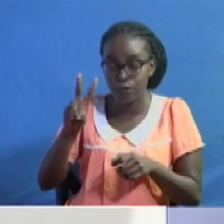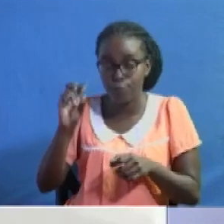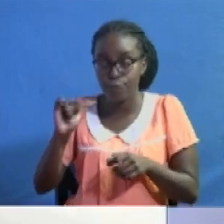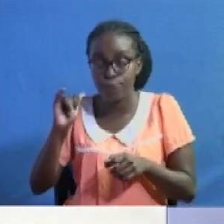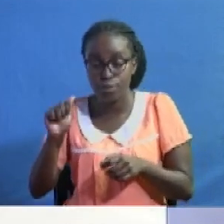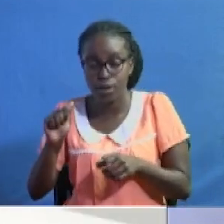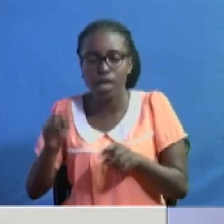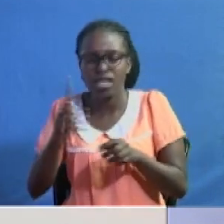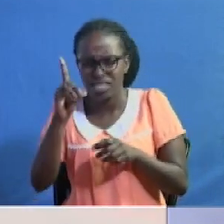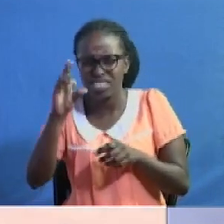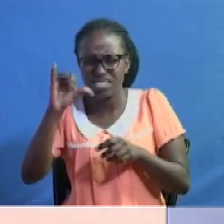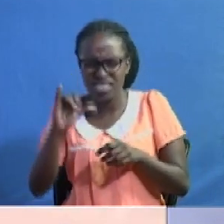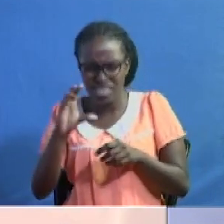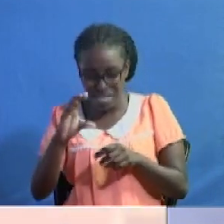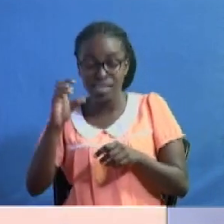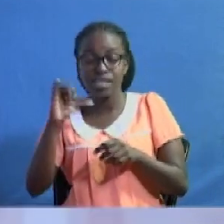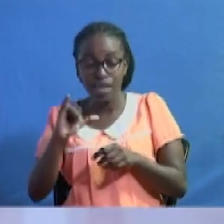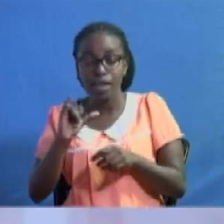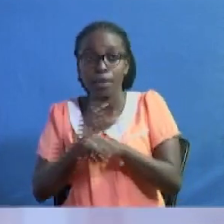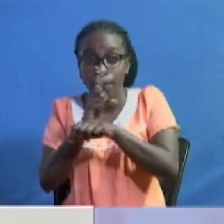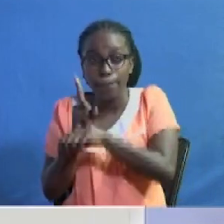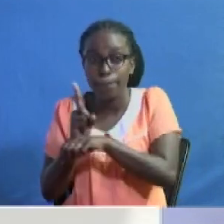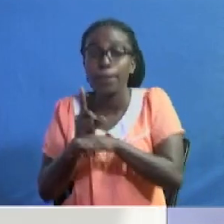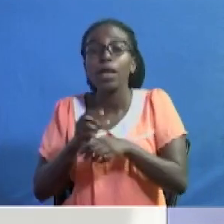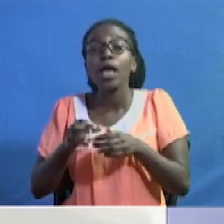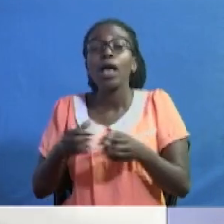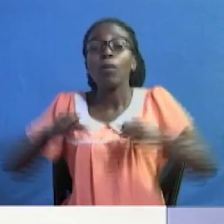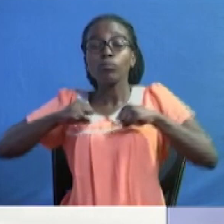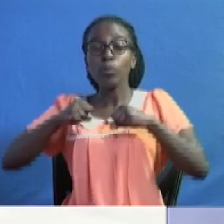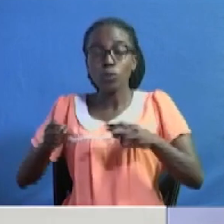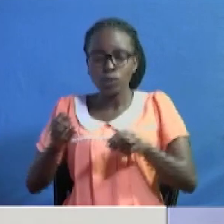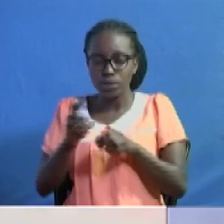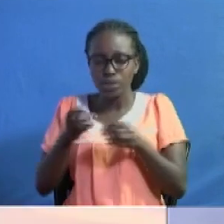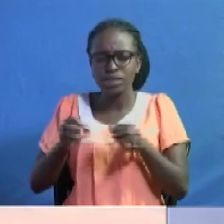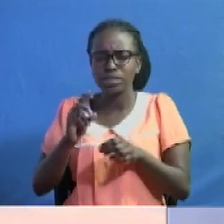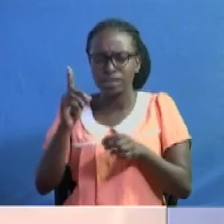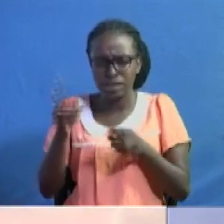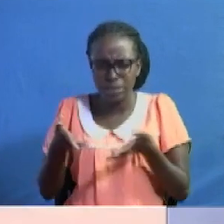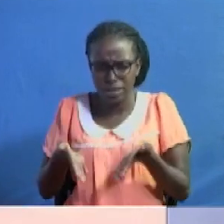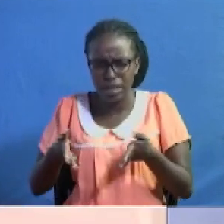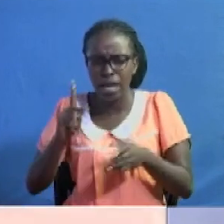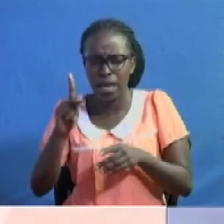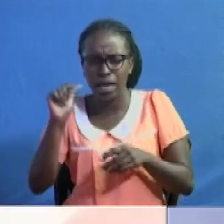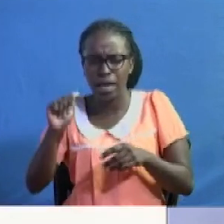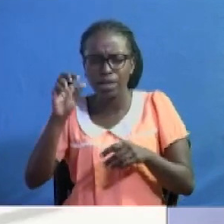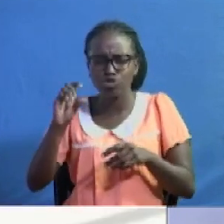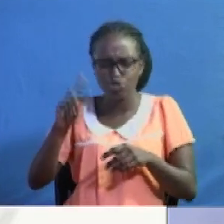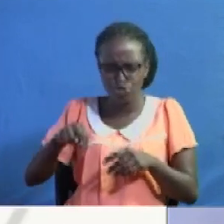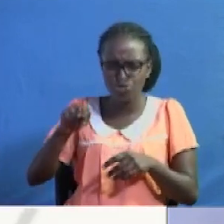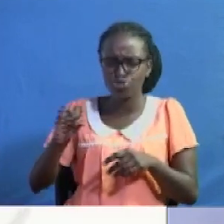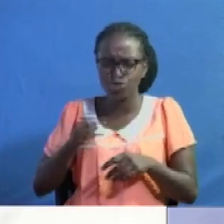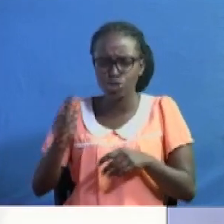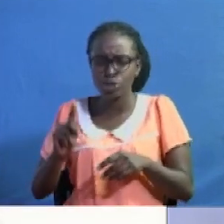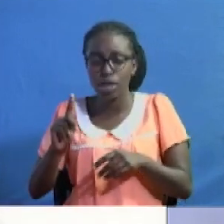DCI boss Mohammed Amin and the acting inspector general Douglas Kanja addressed the media today at Jogo House, confirming